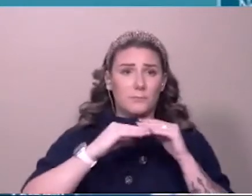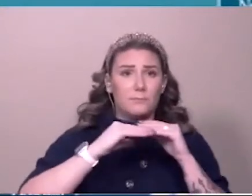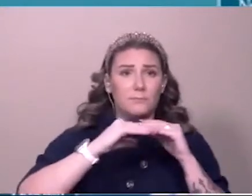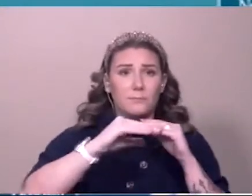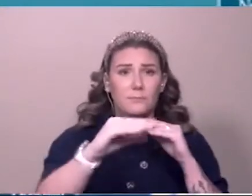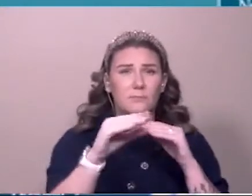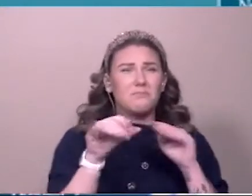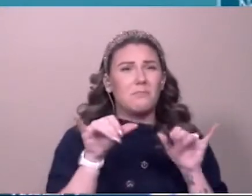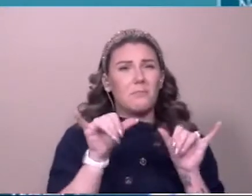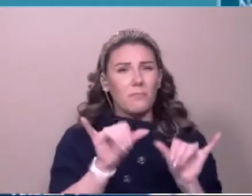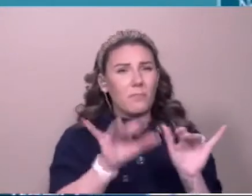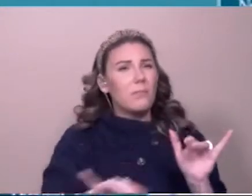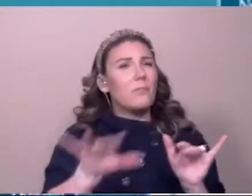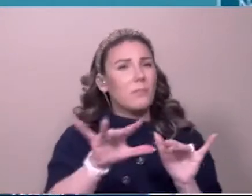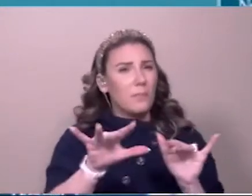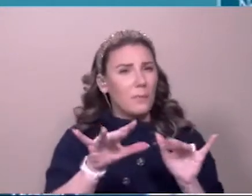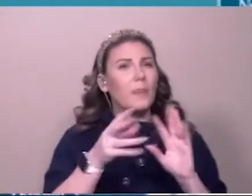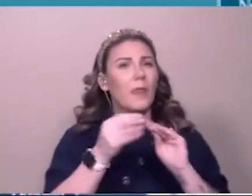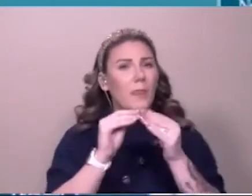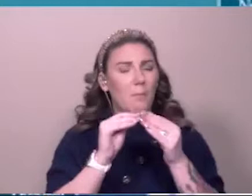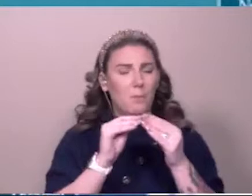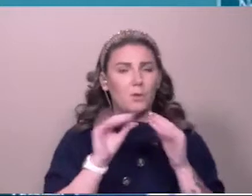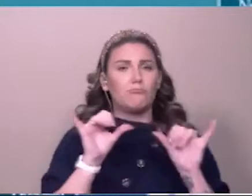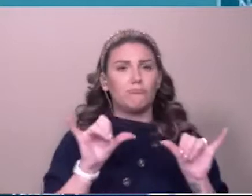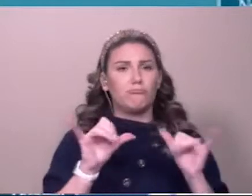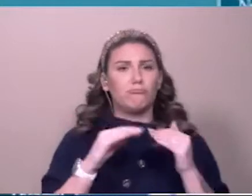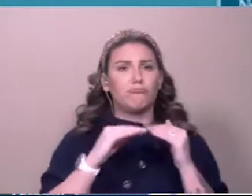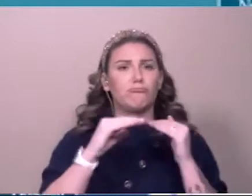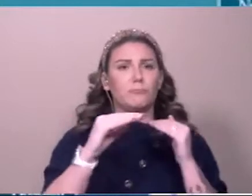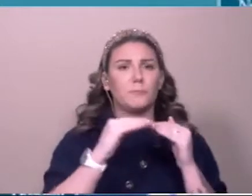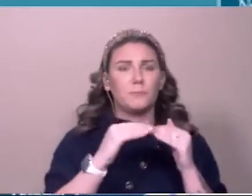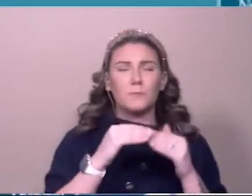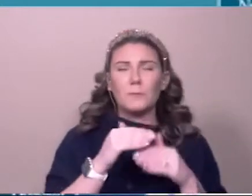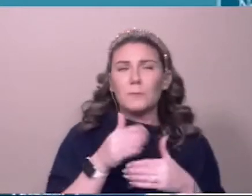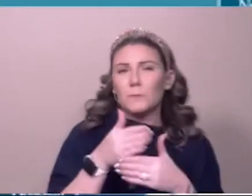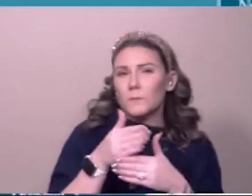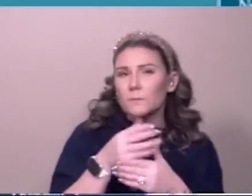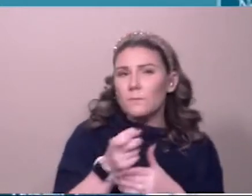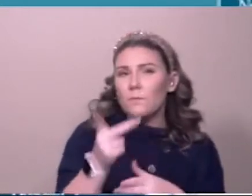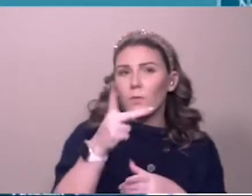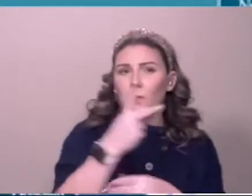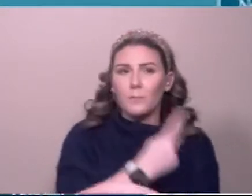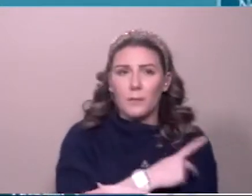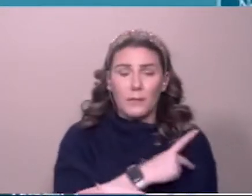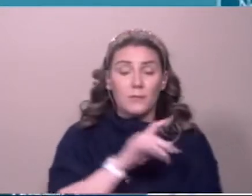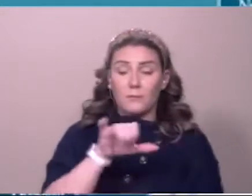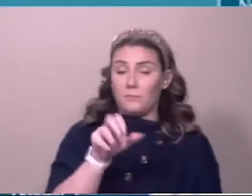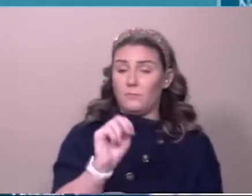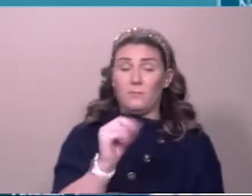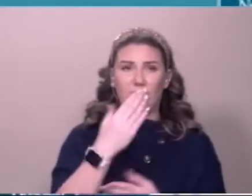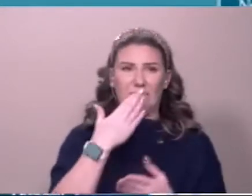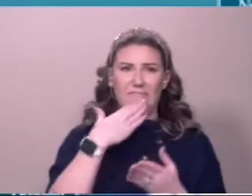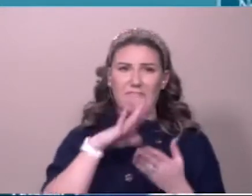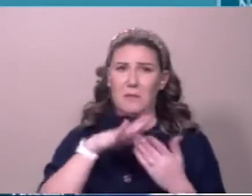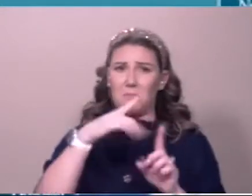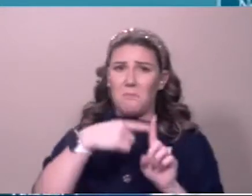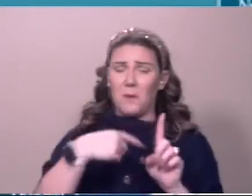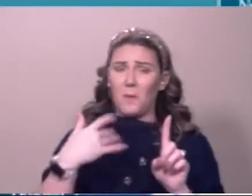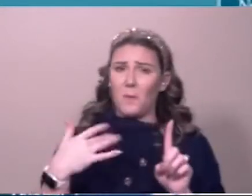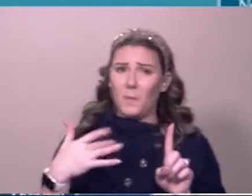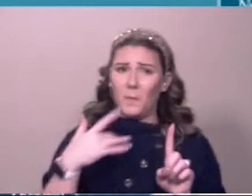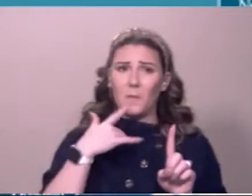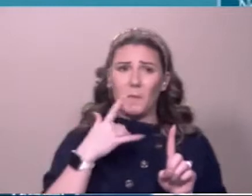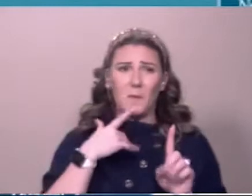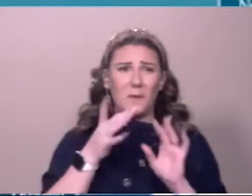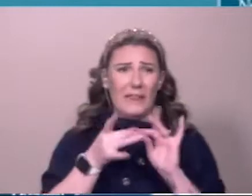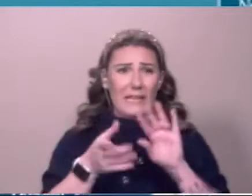at about this level within a few patients. January was a bad month for us in terms of